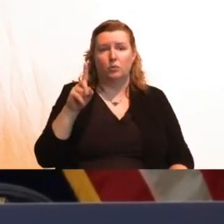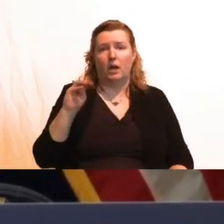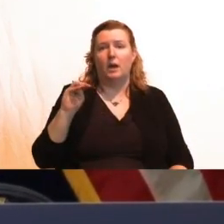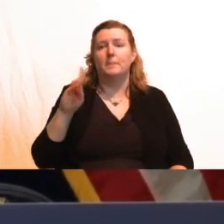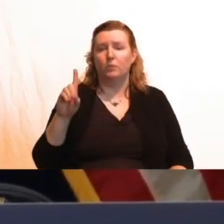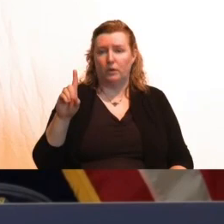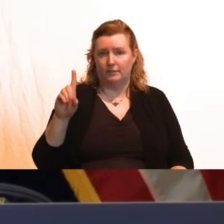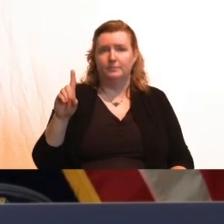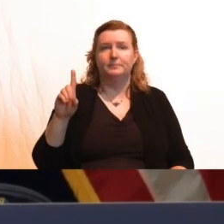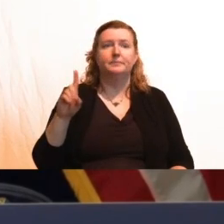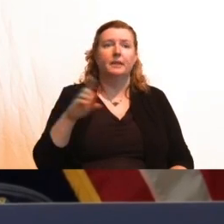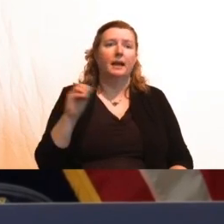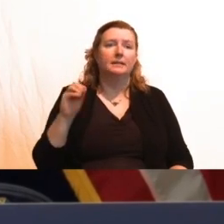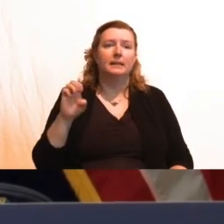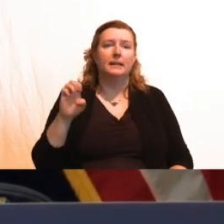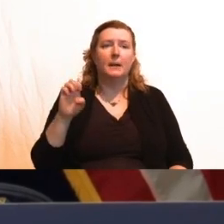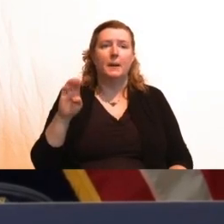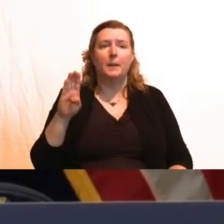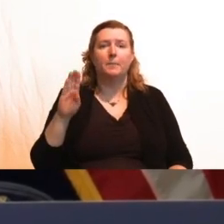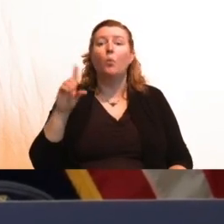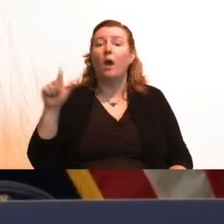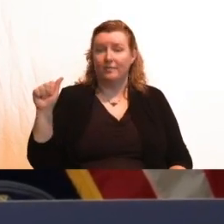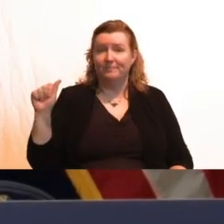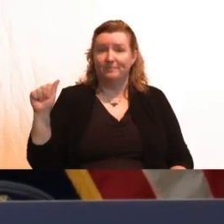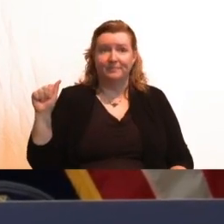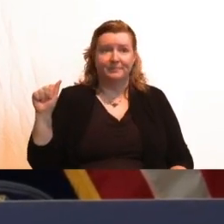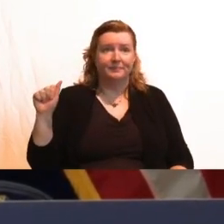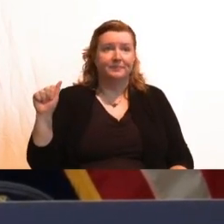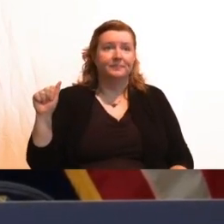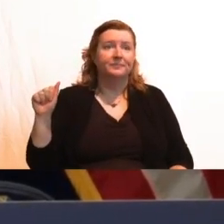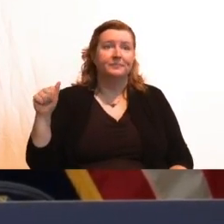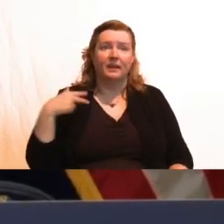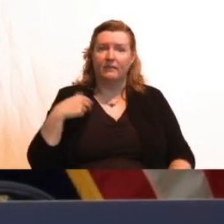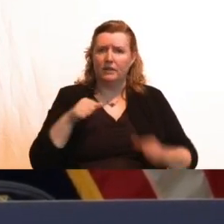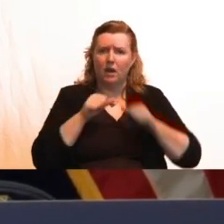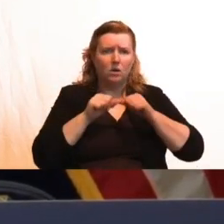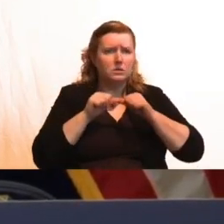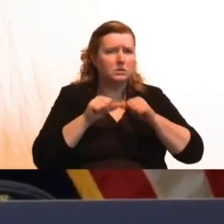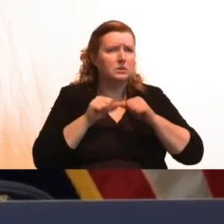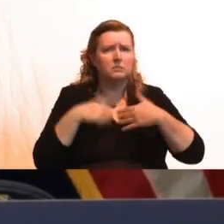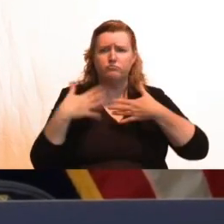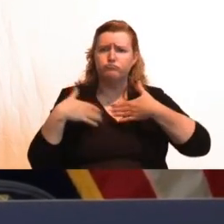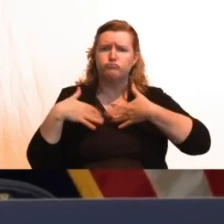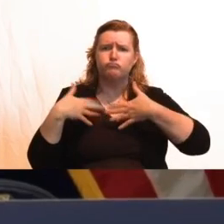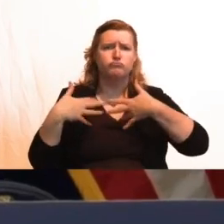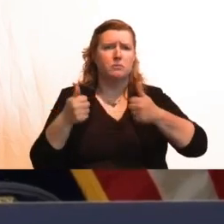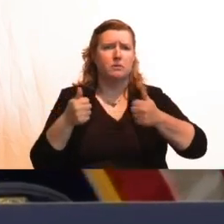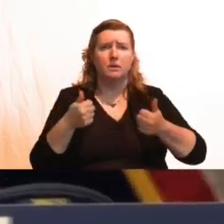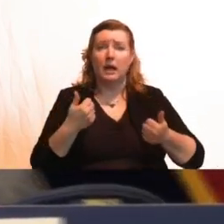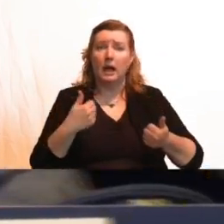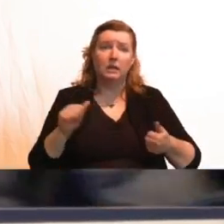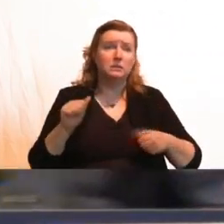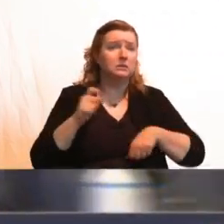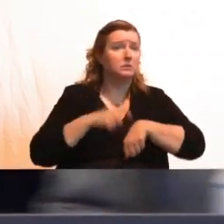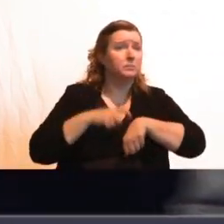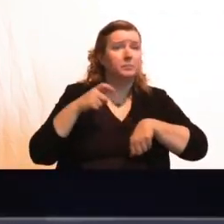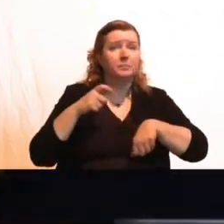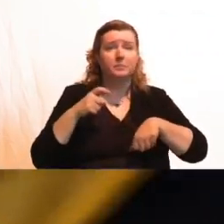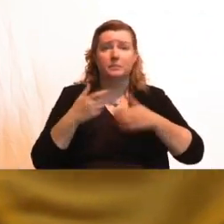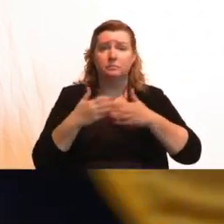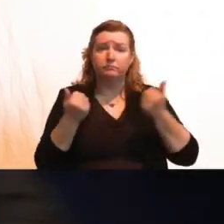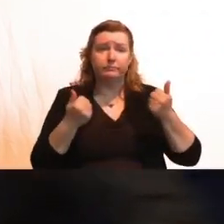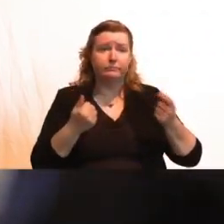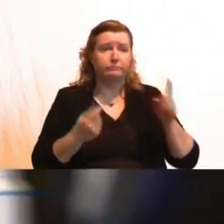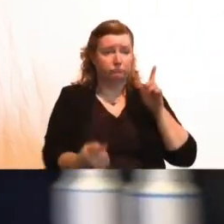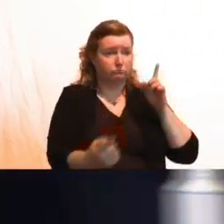want to either stop up at my office or go to the Rock, I'll take you through what that process looks like. That's probably worth doing. And Judy, anything on what you think a